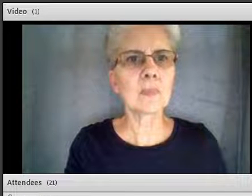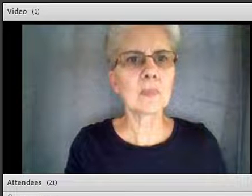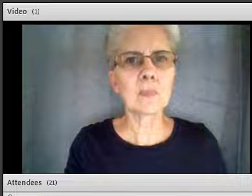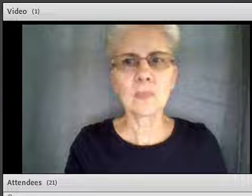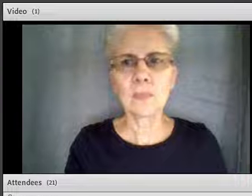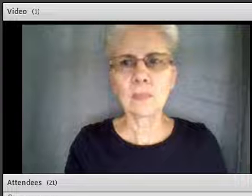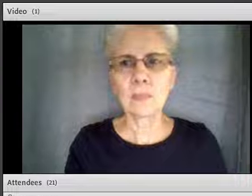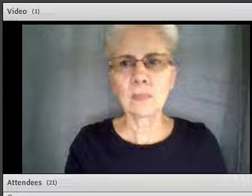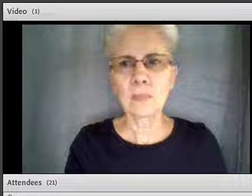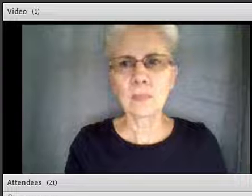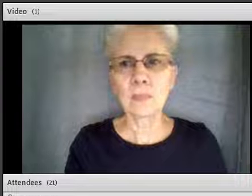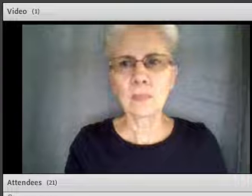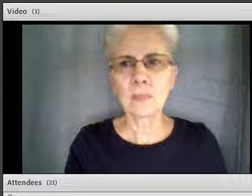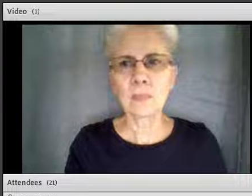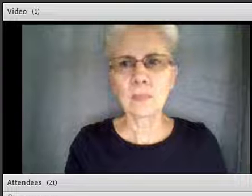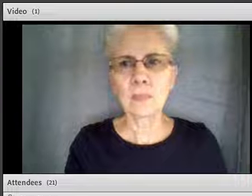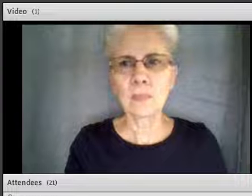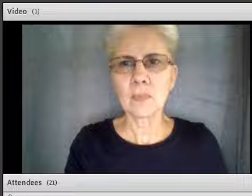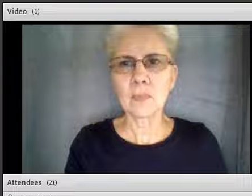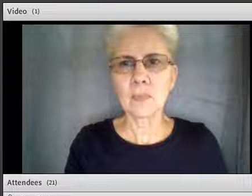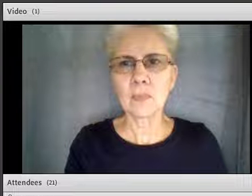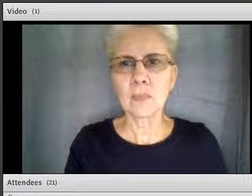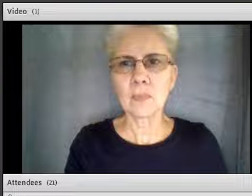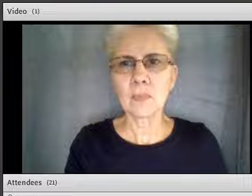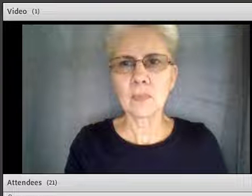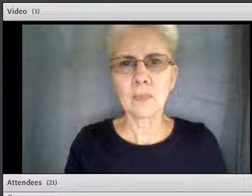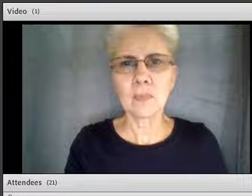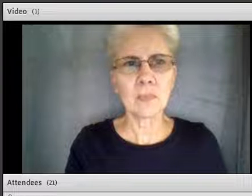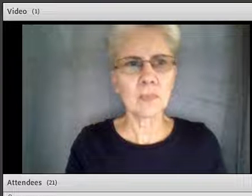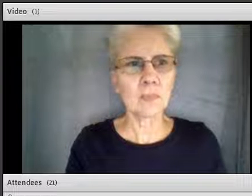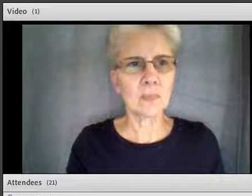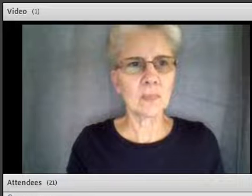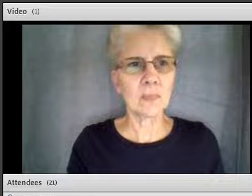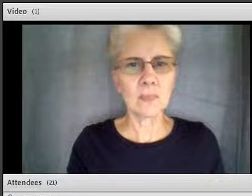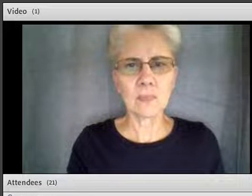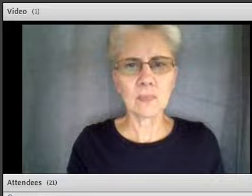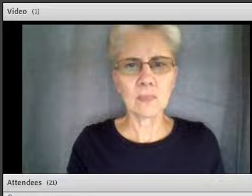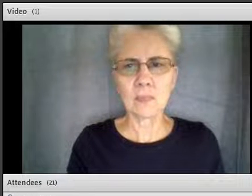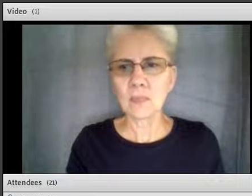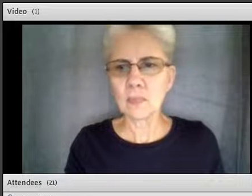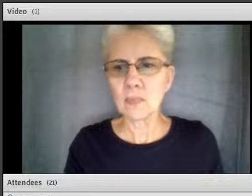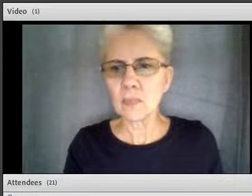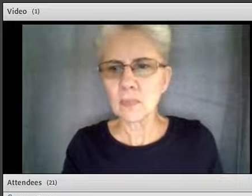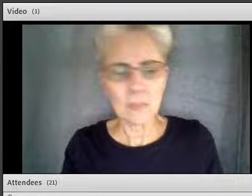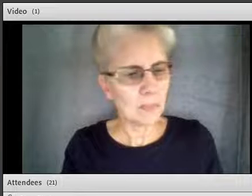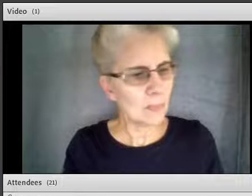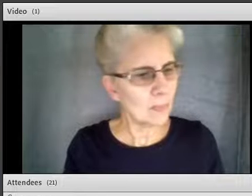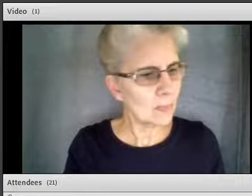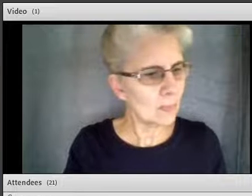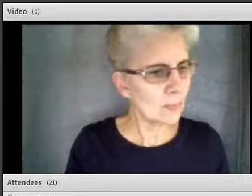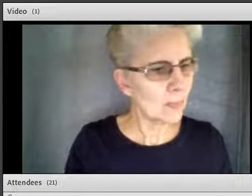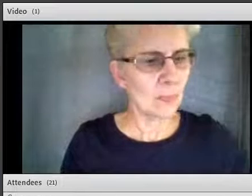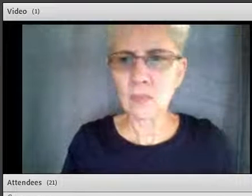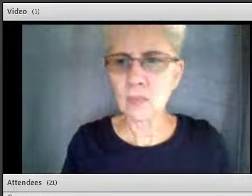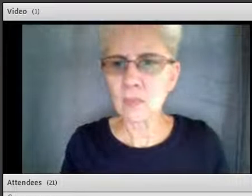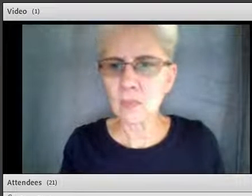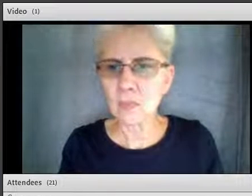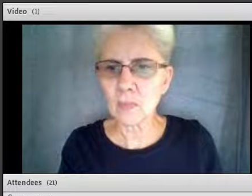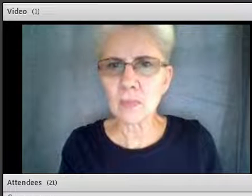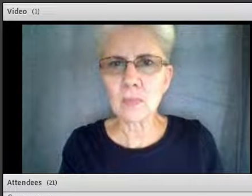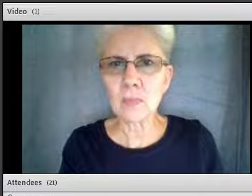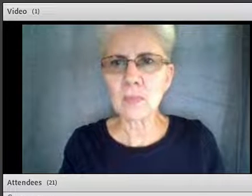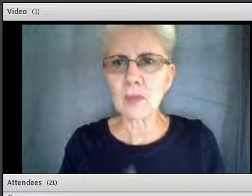hovering, especially. All of that stuff can create a little more fun in your page without creating a lot of complexity.